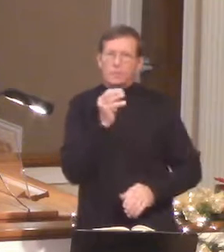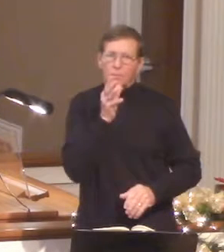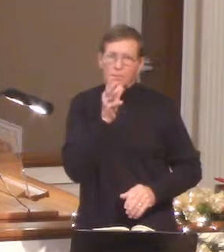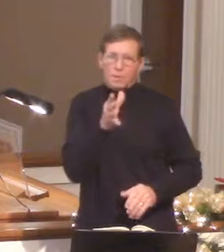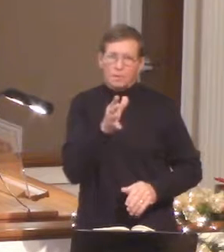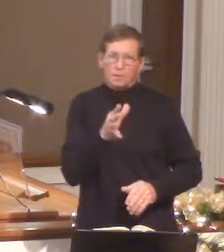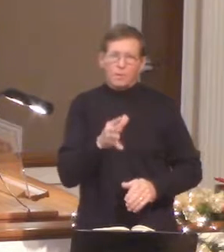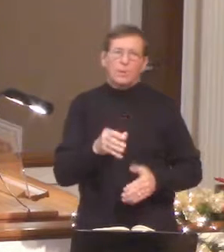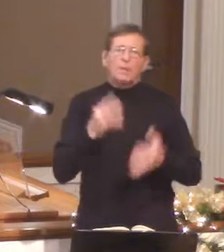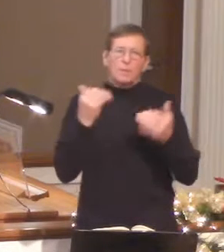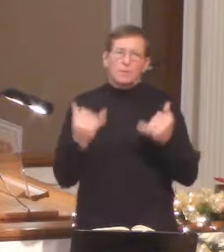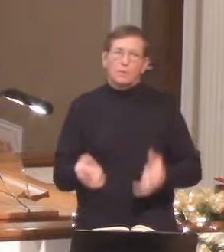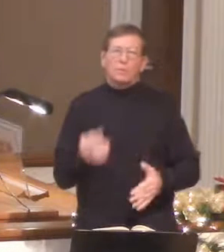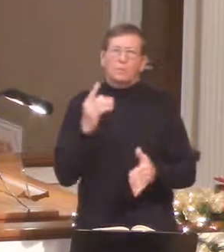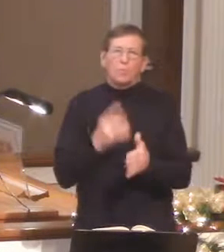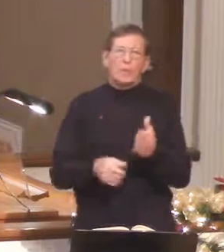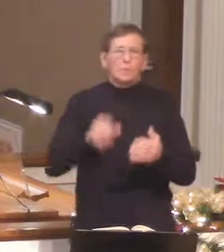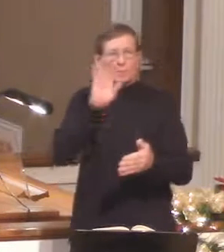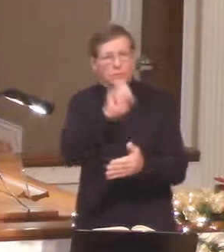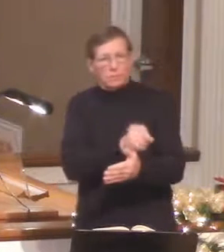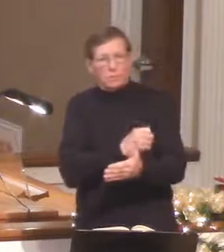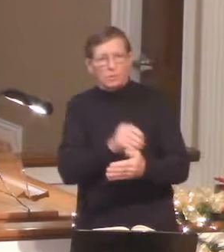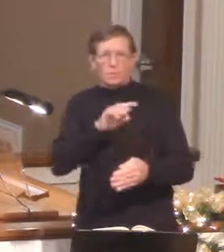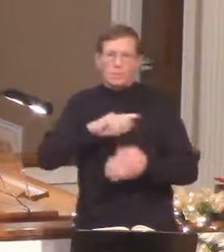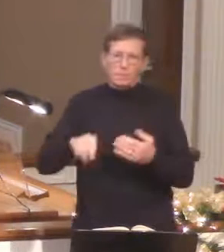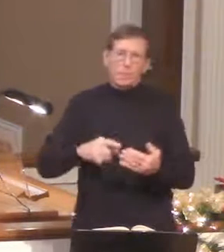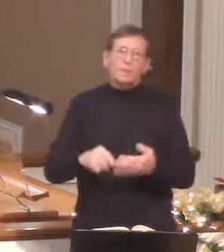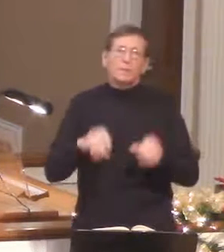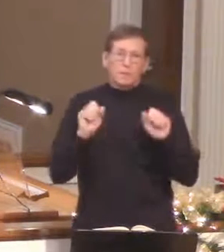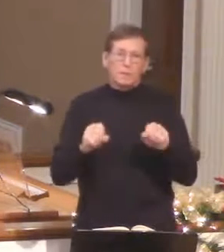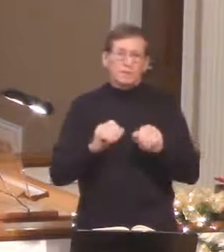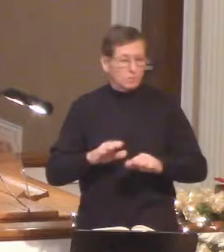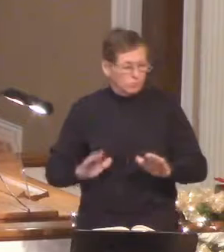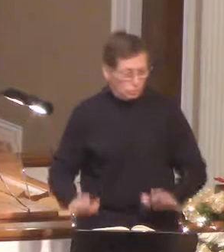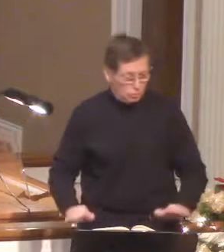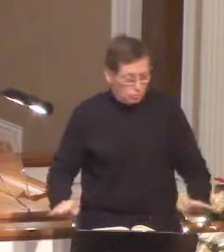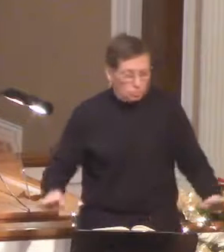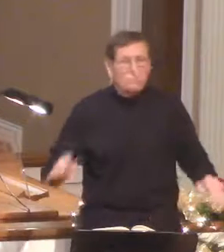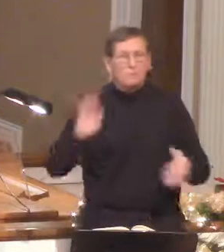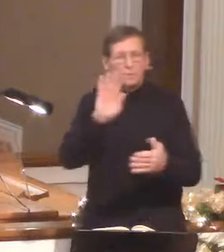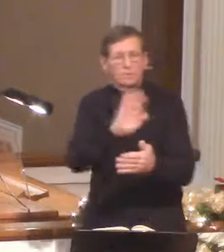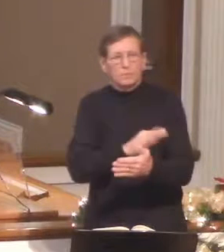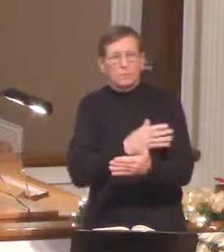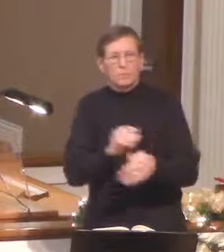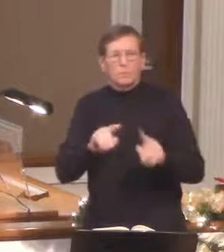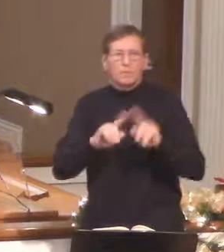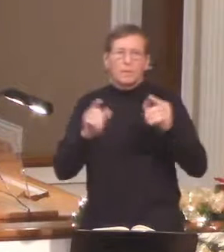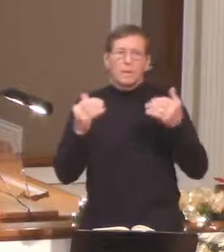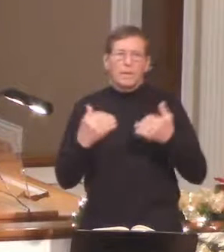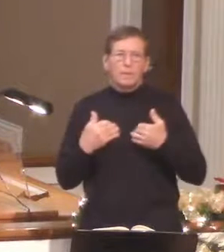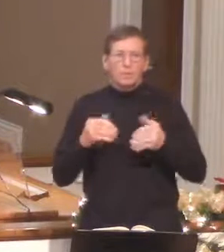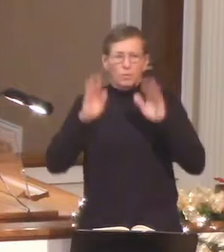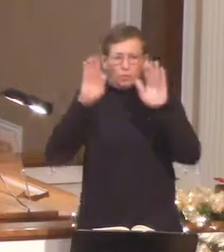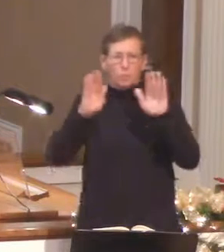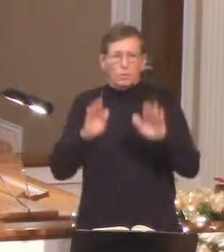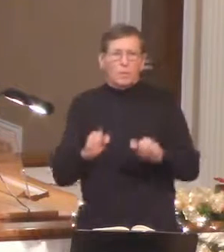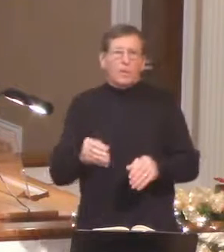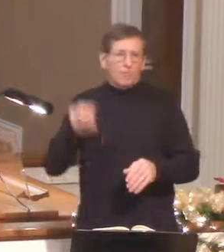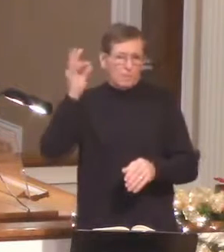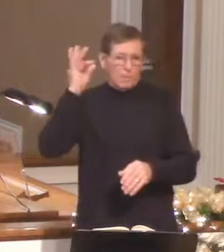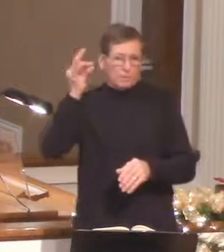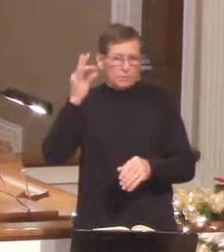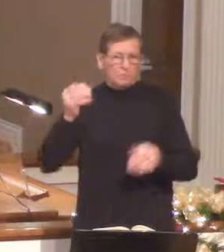really what this song is about. Yes, it's a children's song, but it has a great message for everyone. Reminds